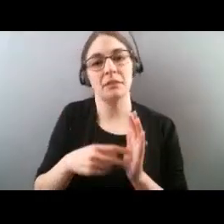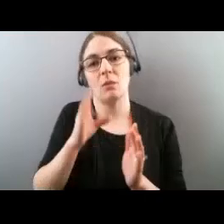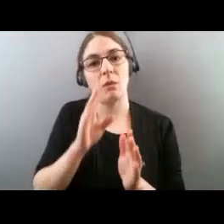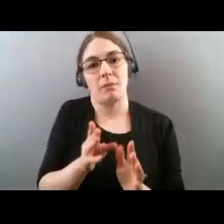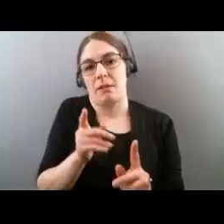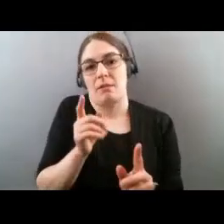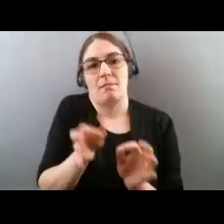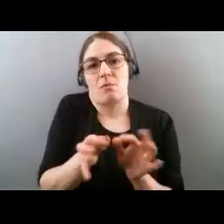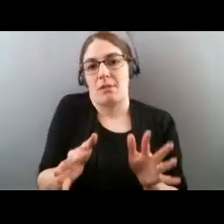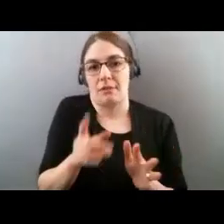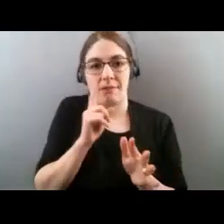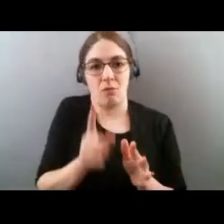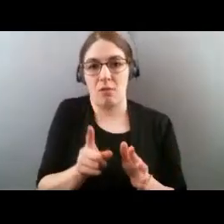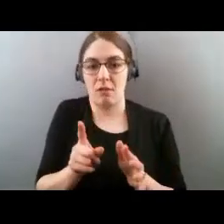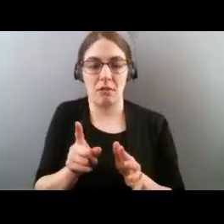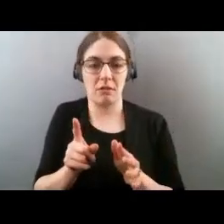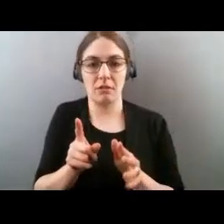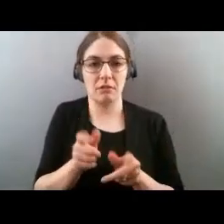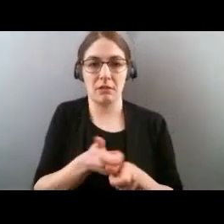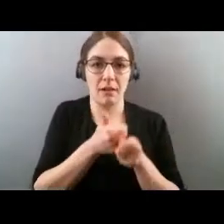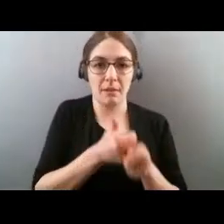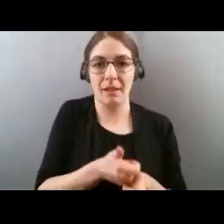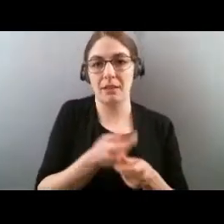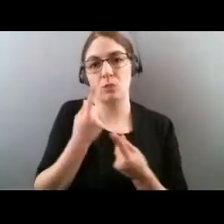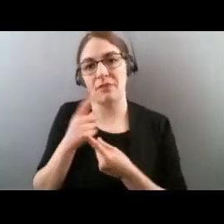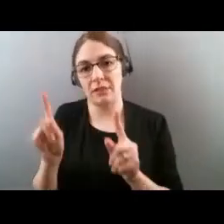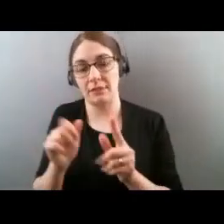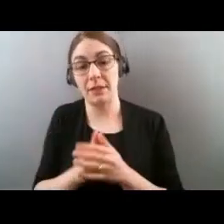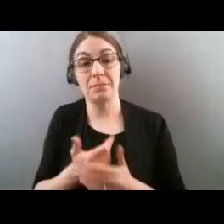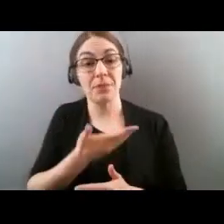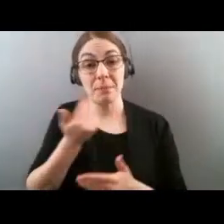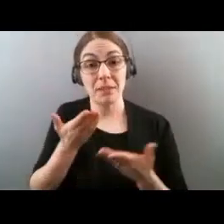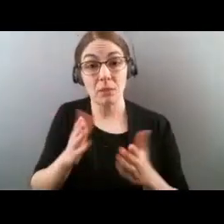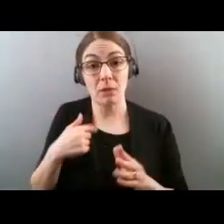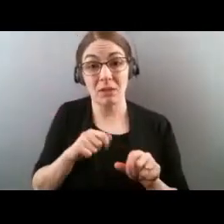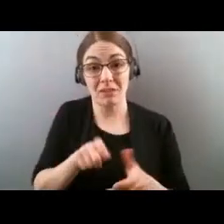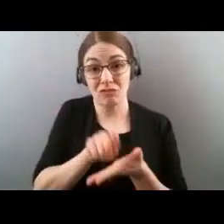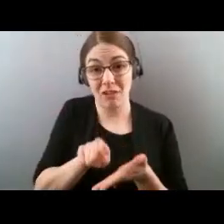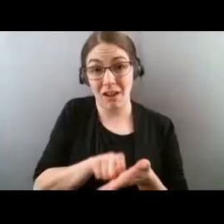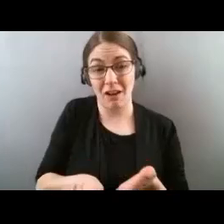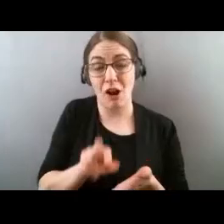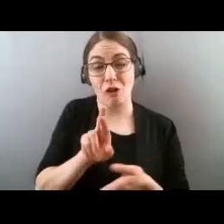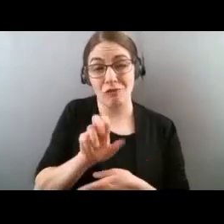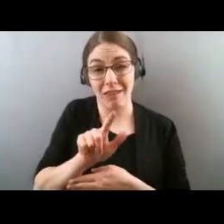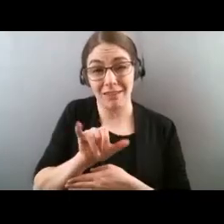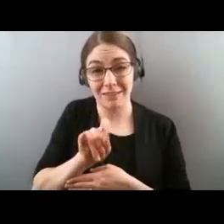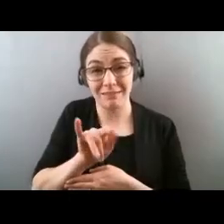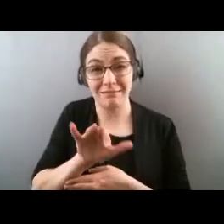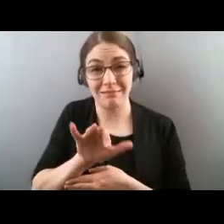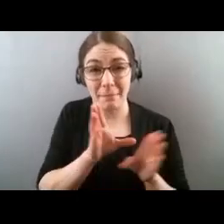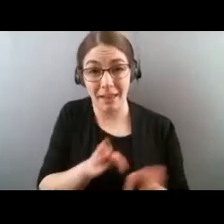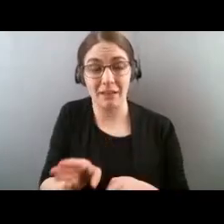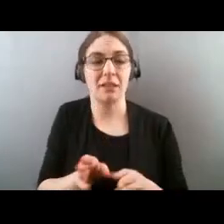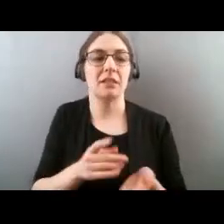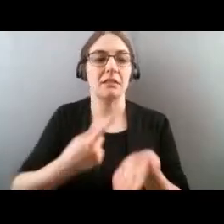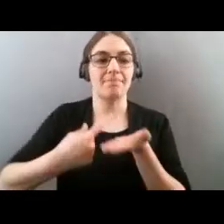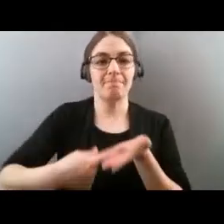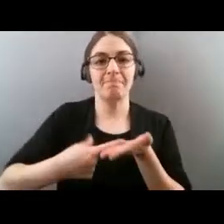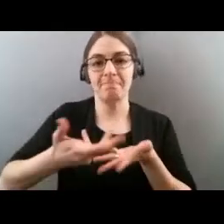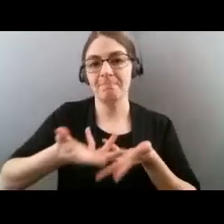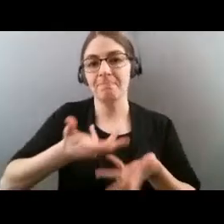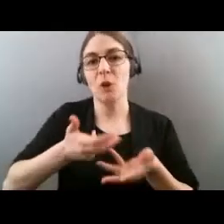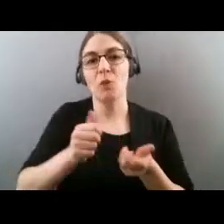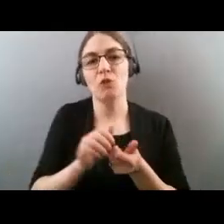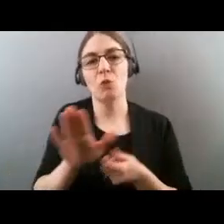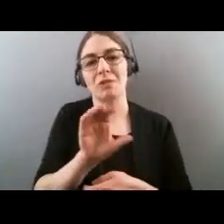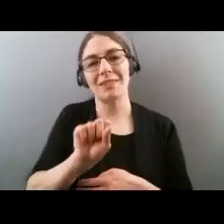and effectiveness. And the best way to write a realistic plan is to talk to your stakeholders before the plan is adopted, before